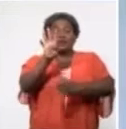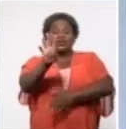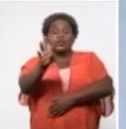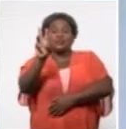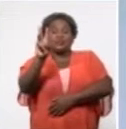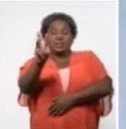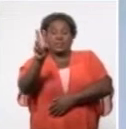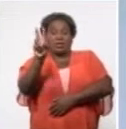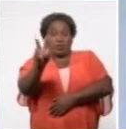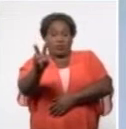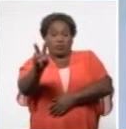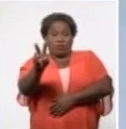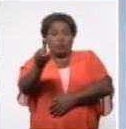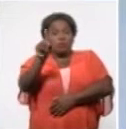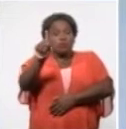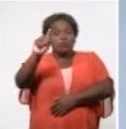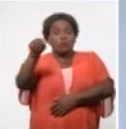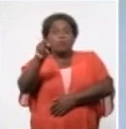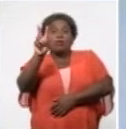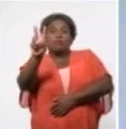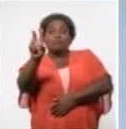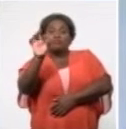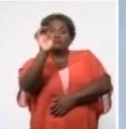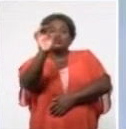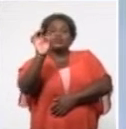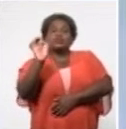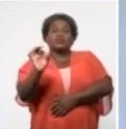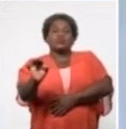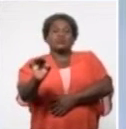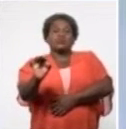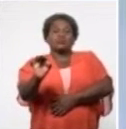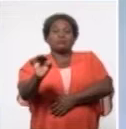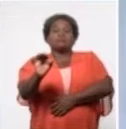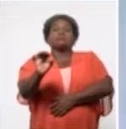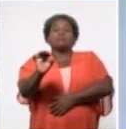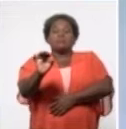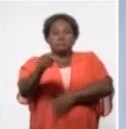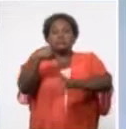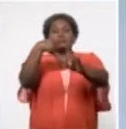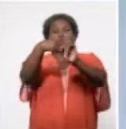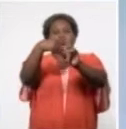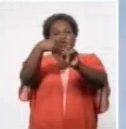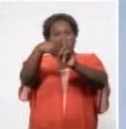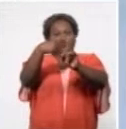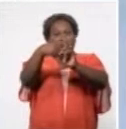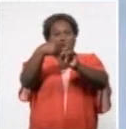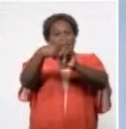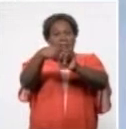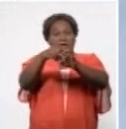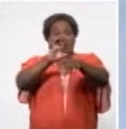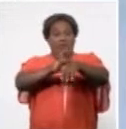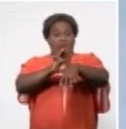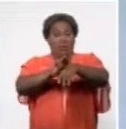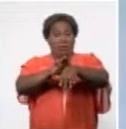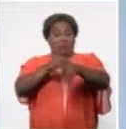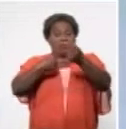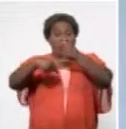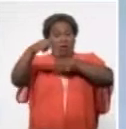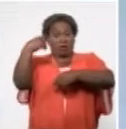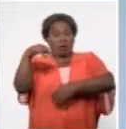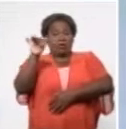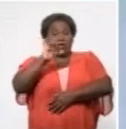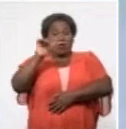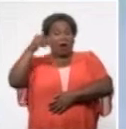2,432 people have tested positive. This represents 1.2% of all samples studied. Yesterday, as usual,